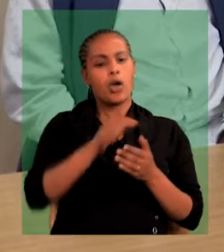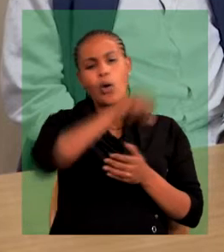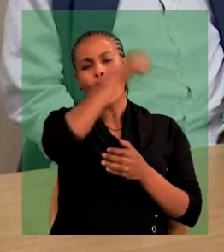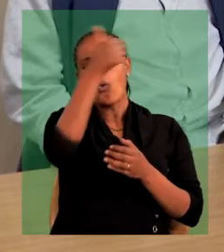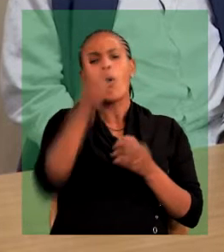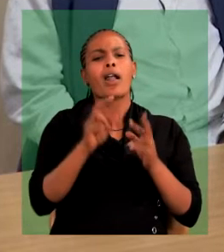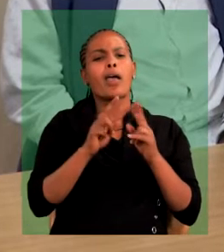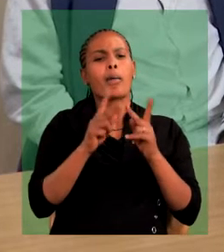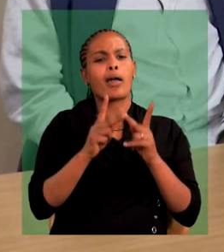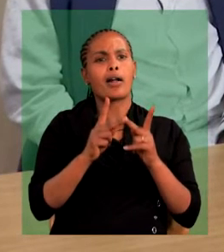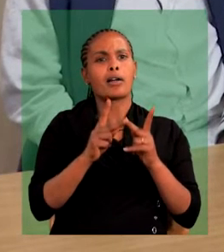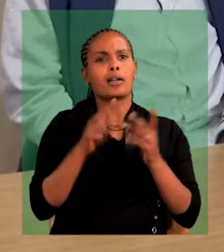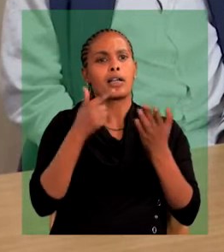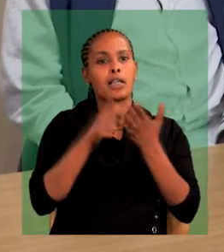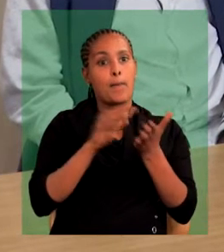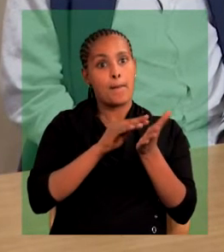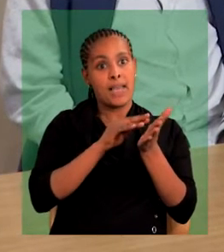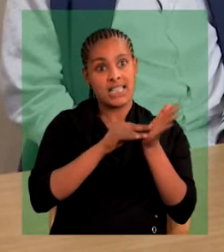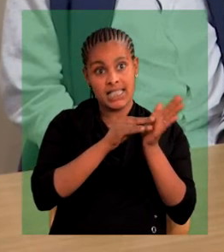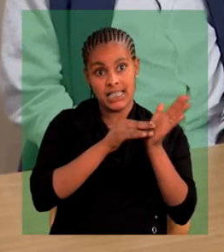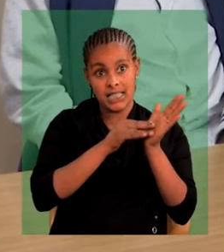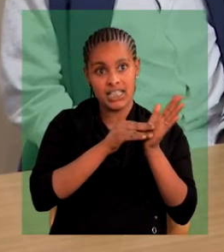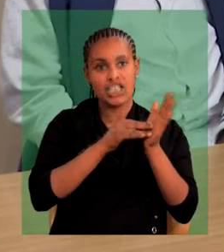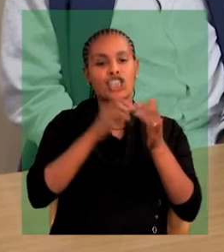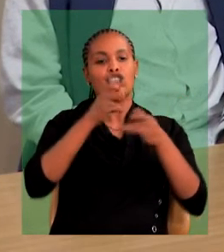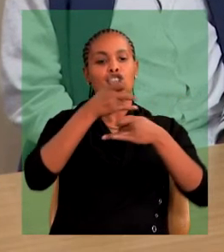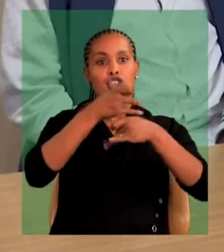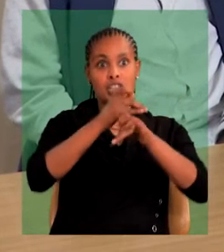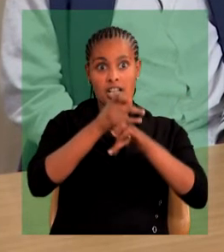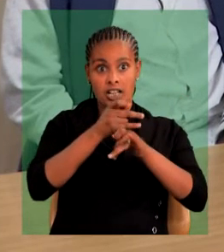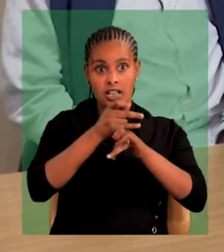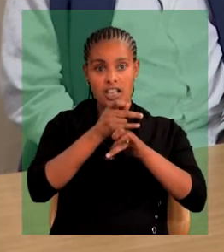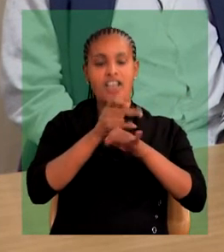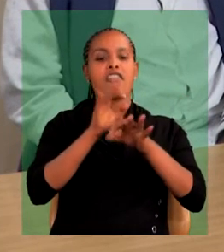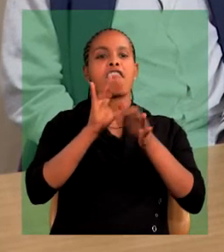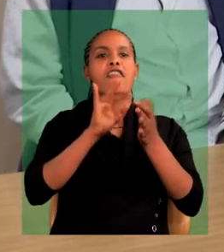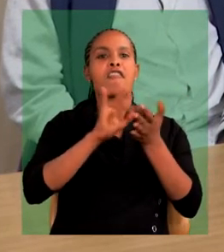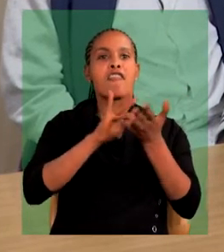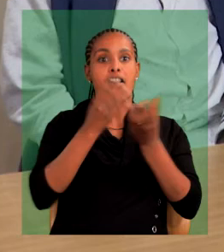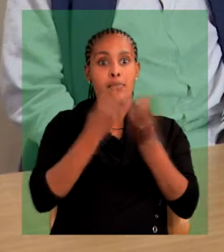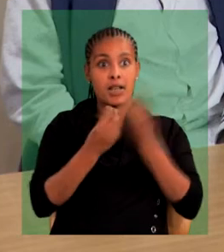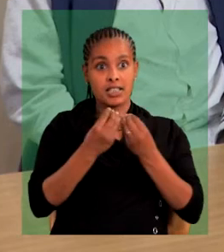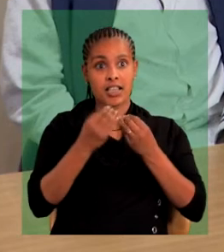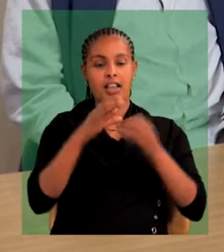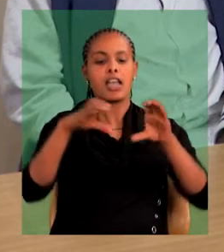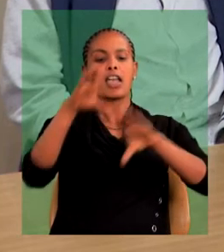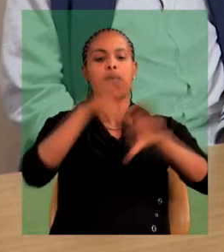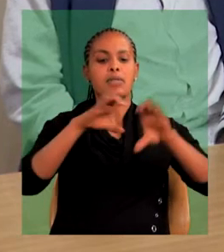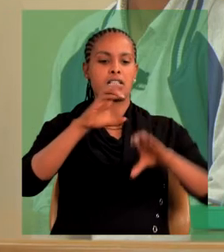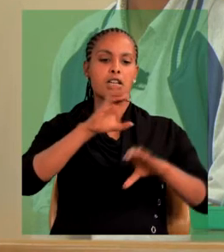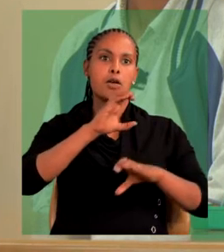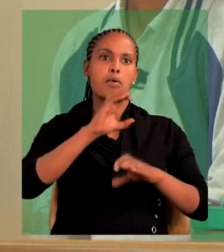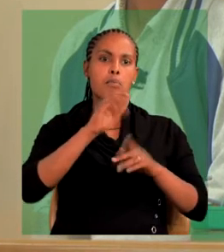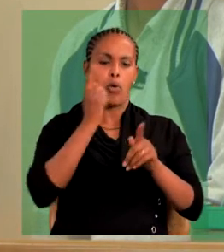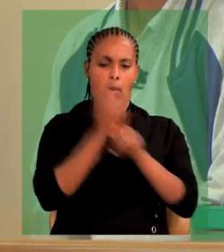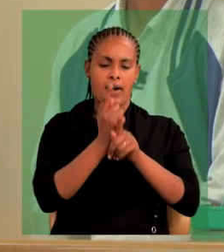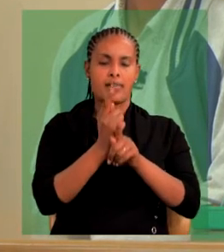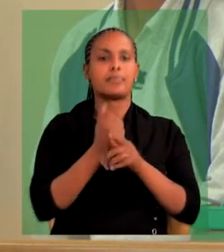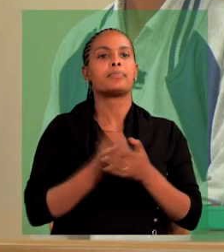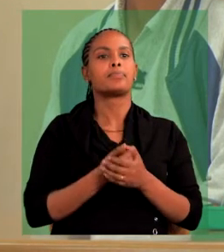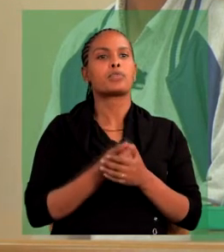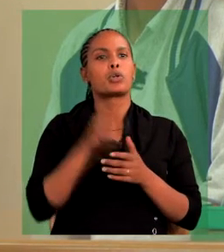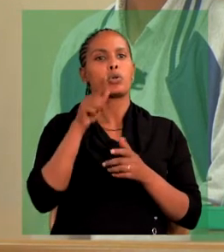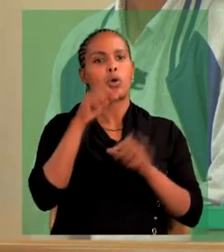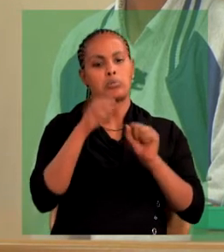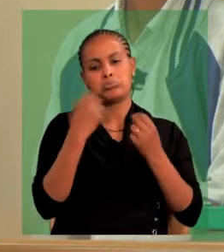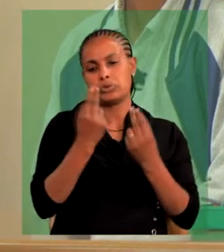wherever you go, be it medicine, engineering, pharmacy, or chemistry proper,